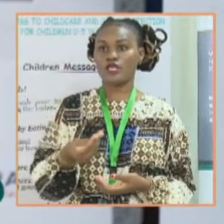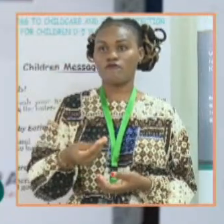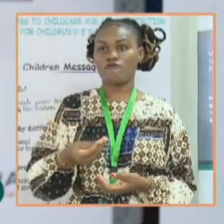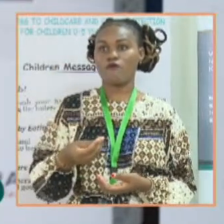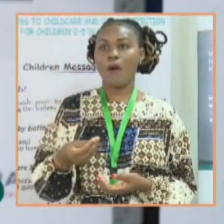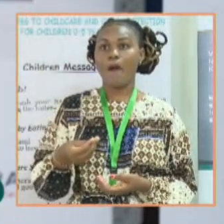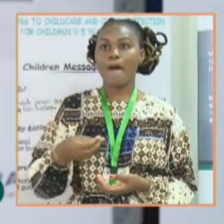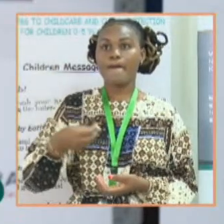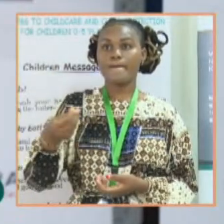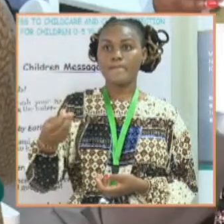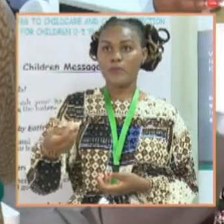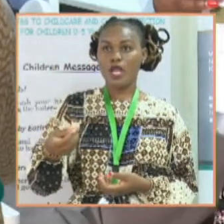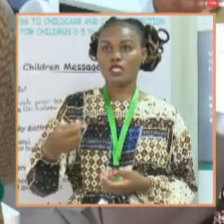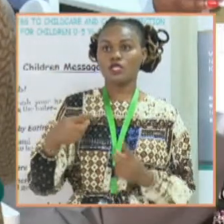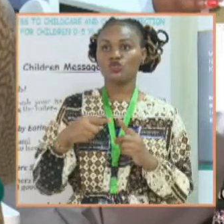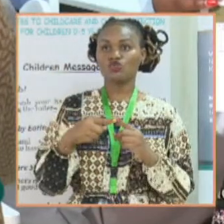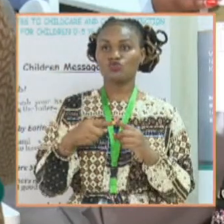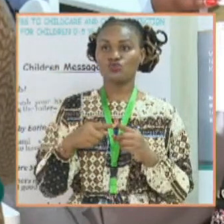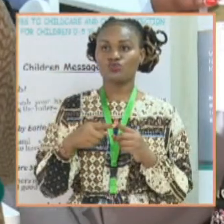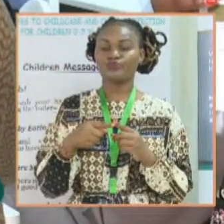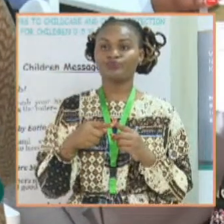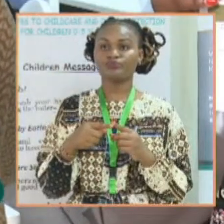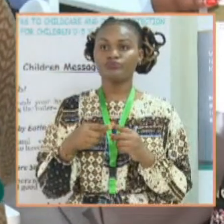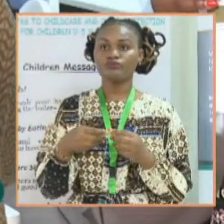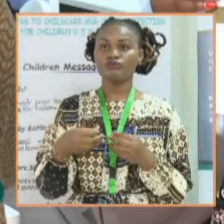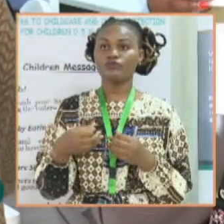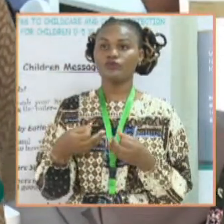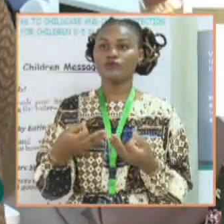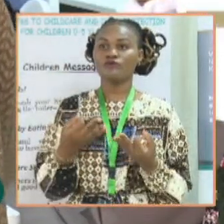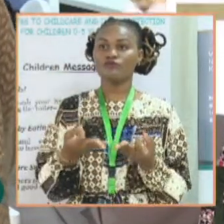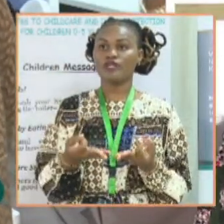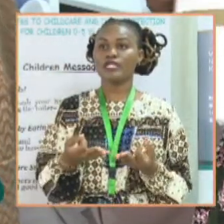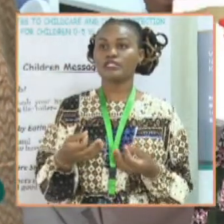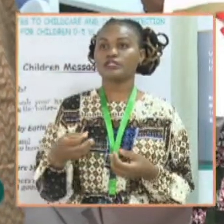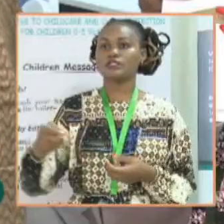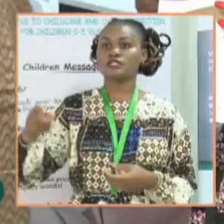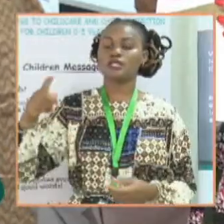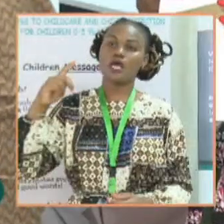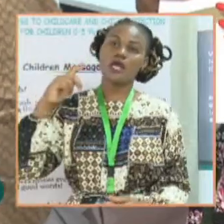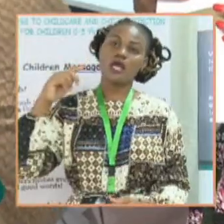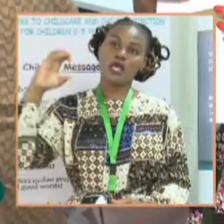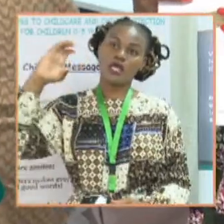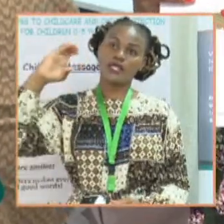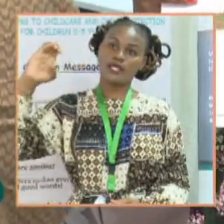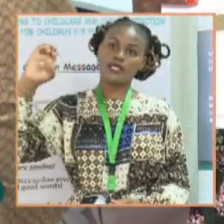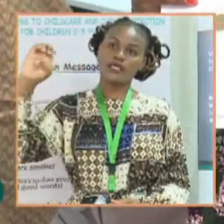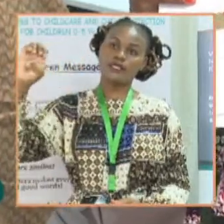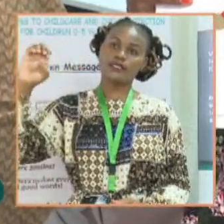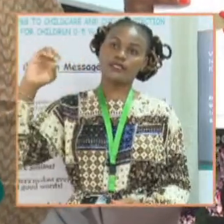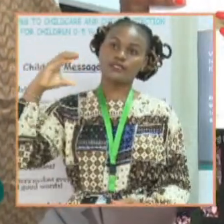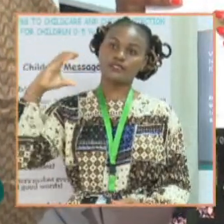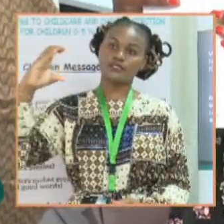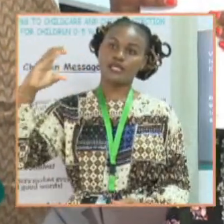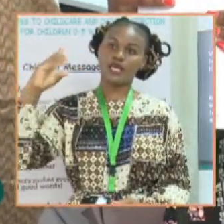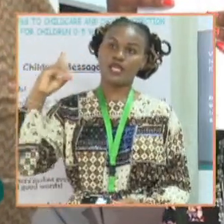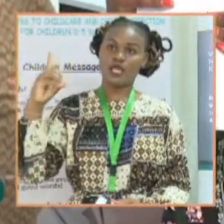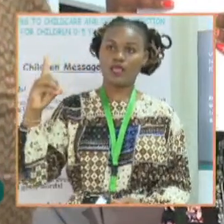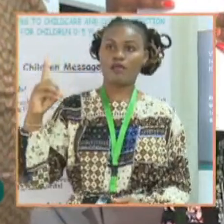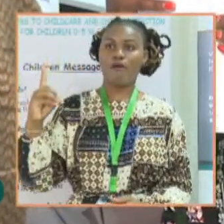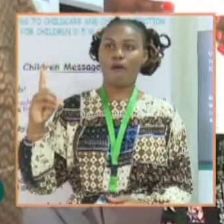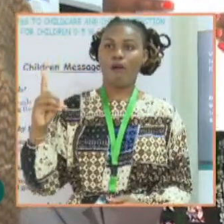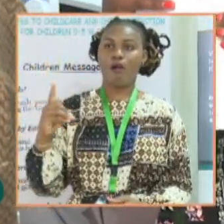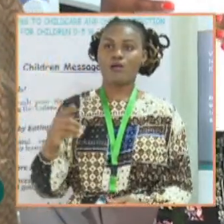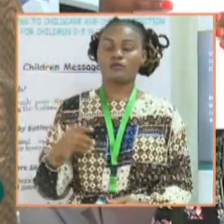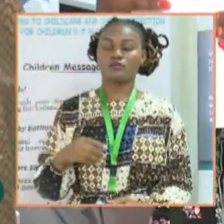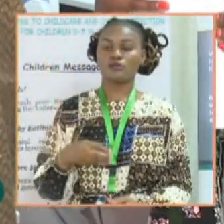finance ECD in the counties. And you are imagining that the money there is held up and it should